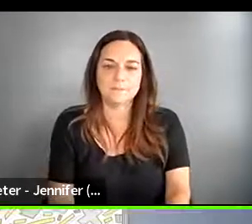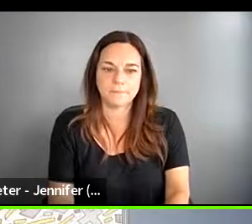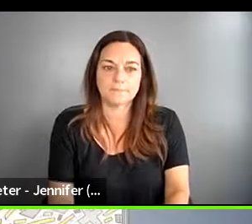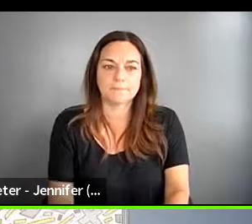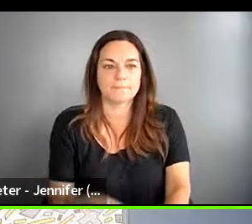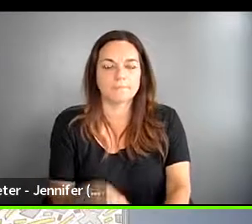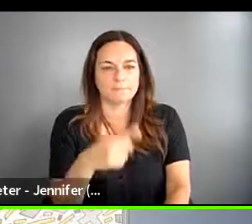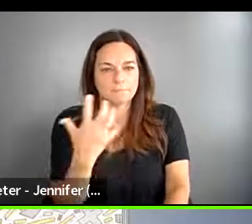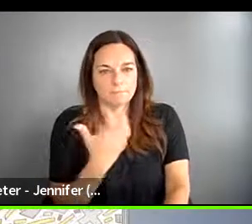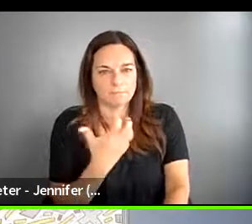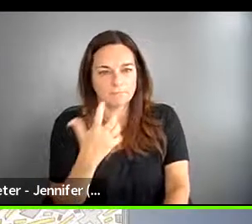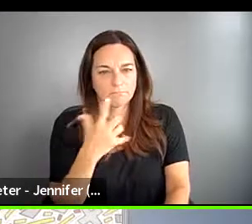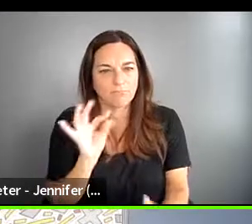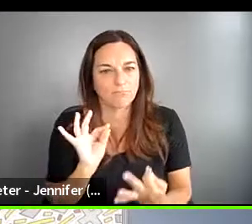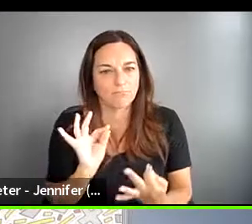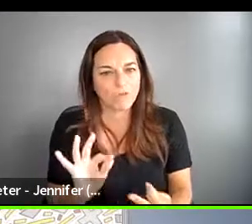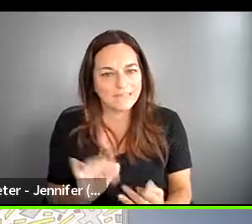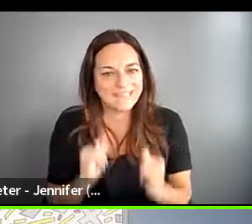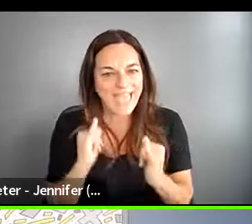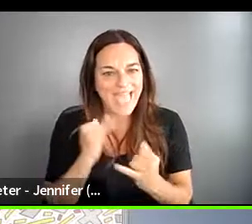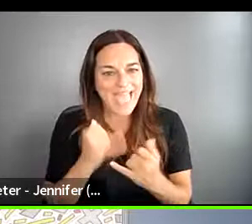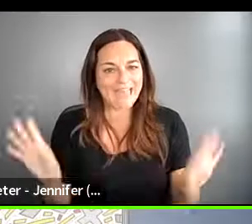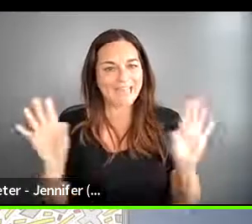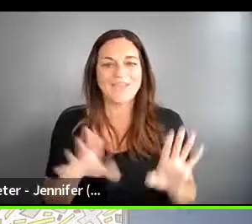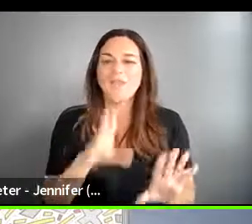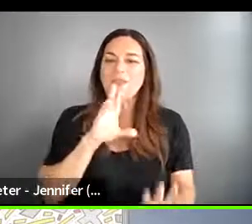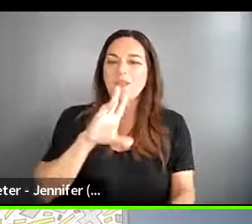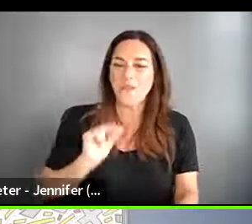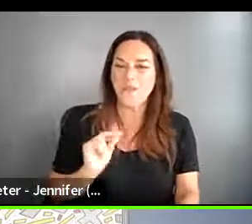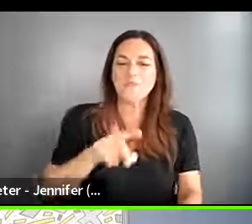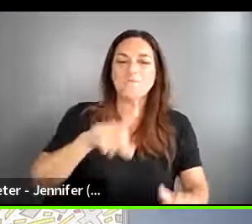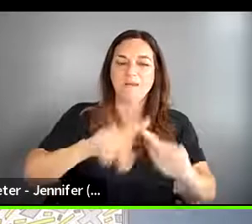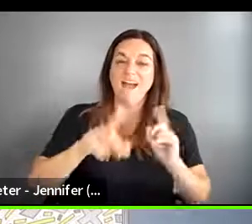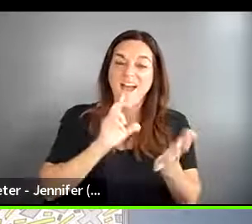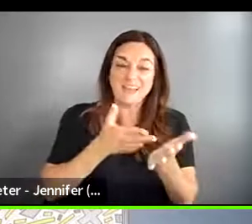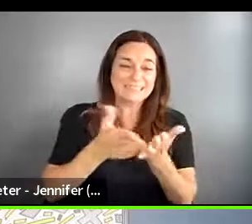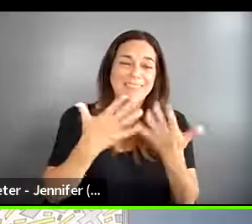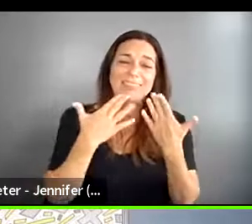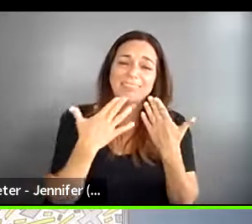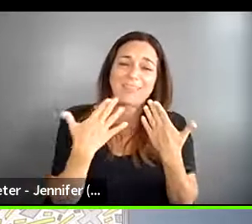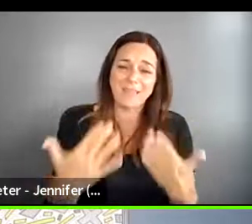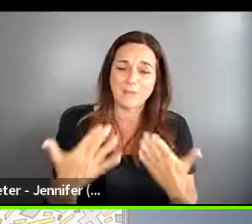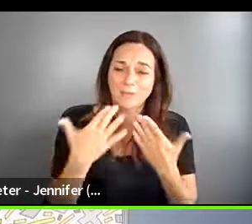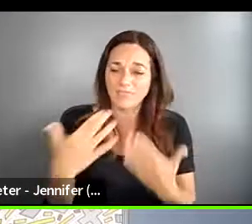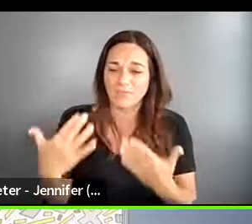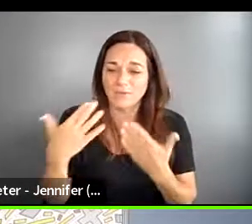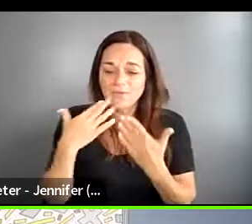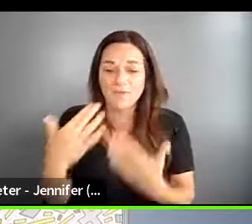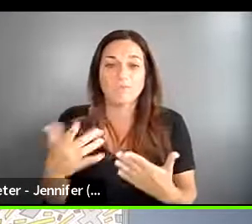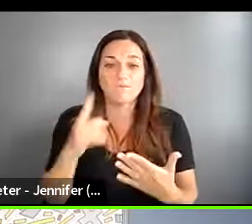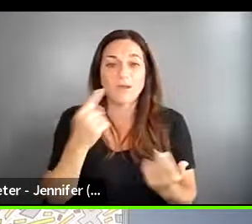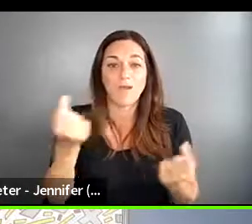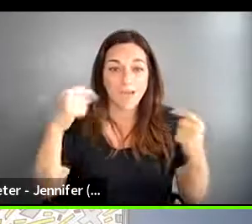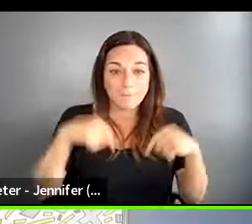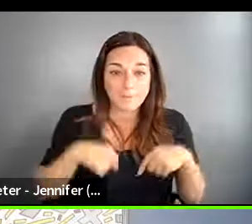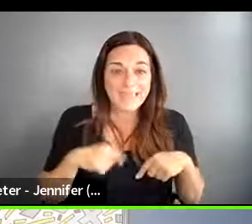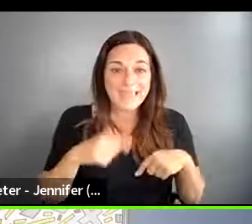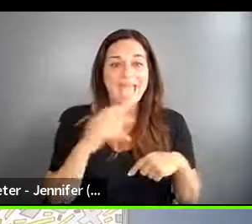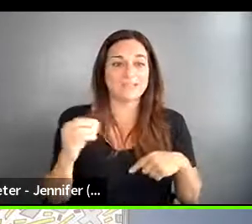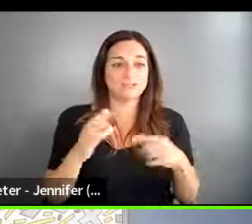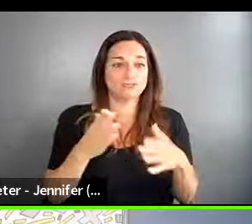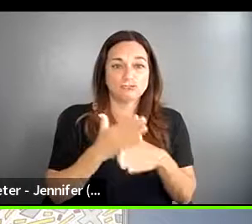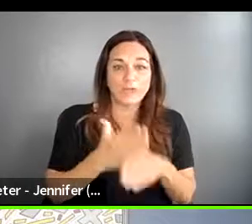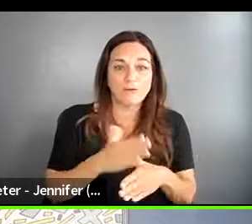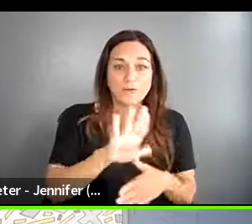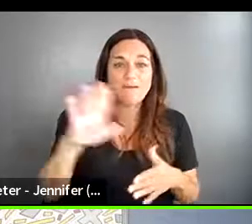Wow, what a perfect ending. No, but to be honest with you all, thank you all for being here and sharing your